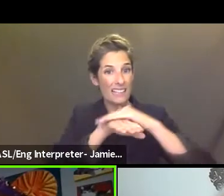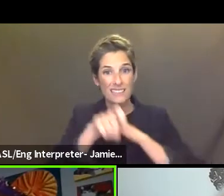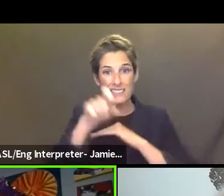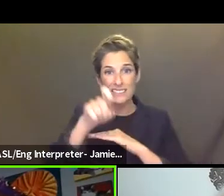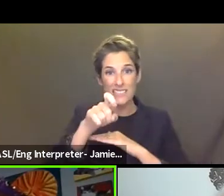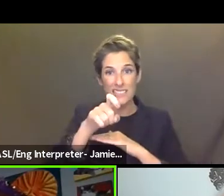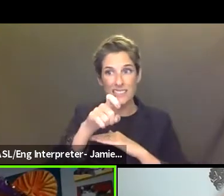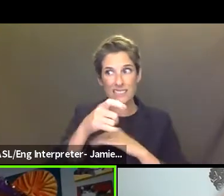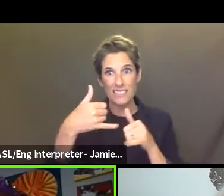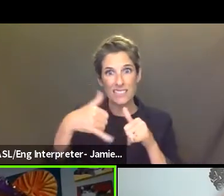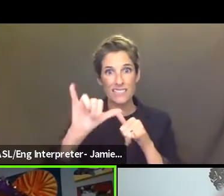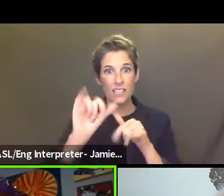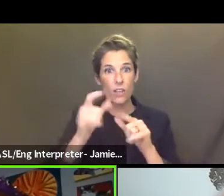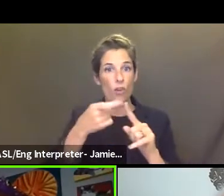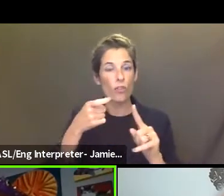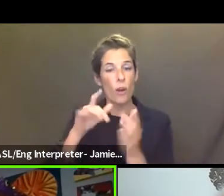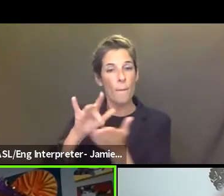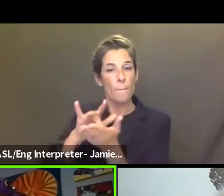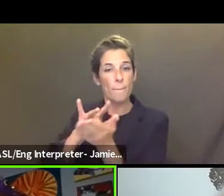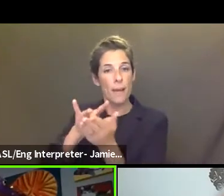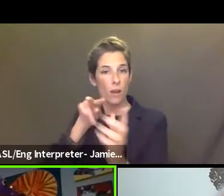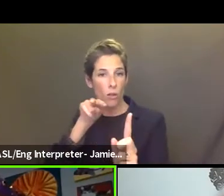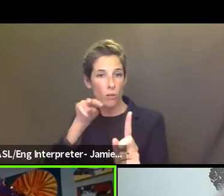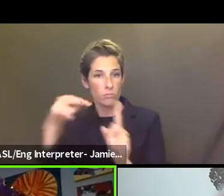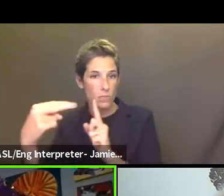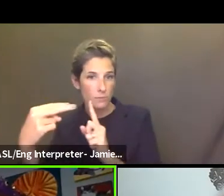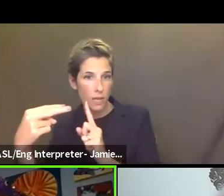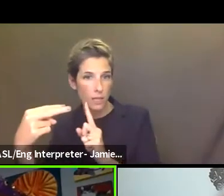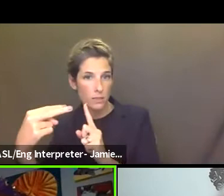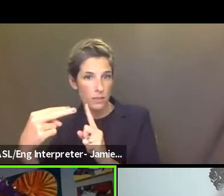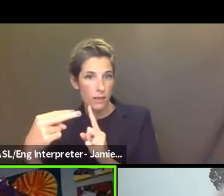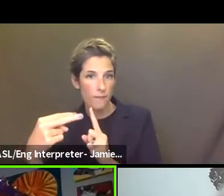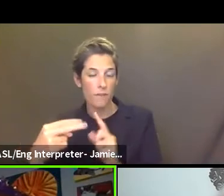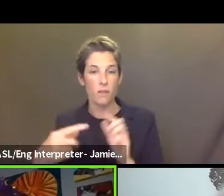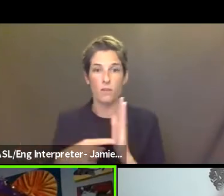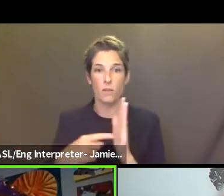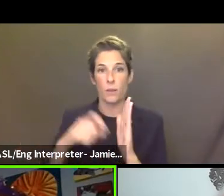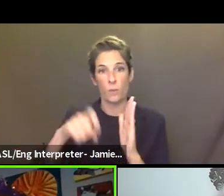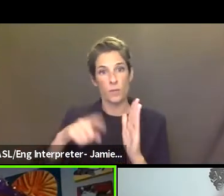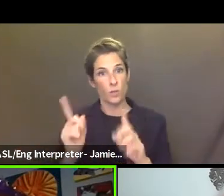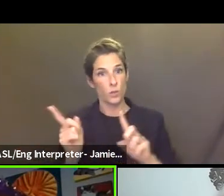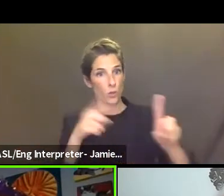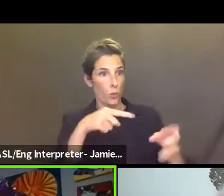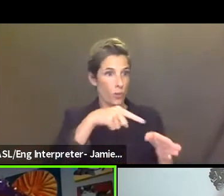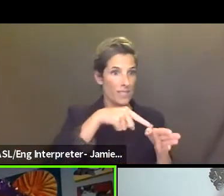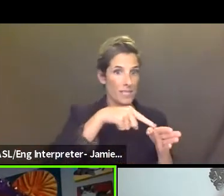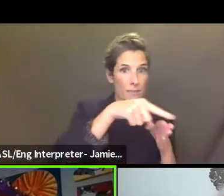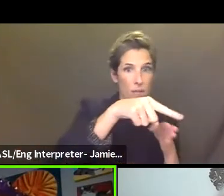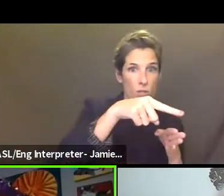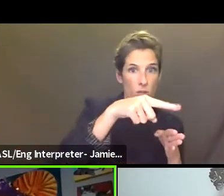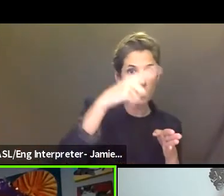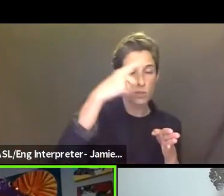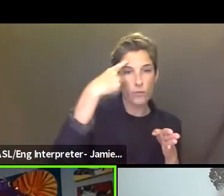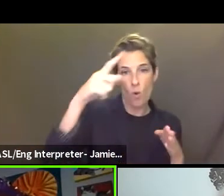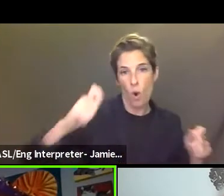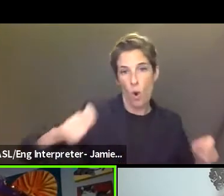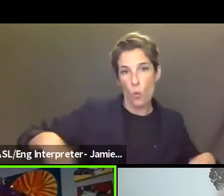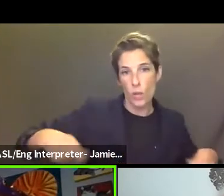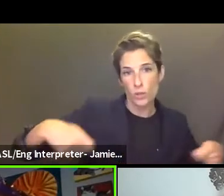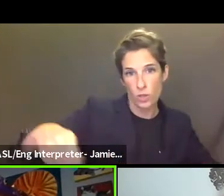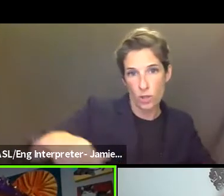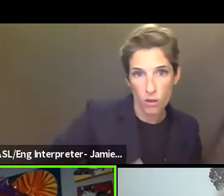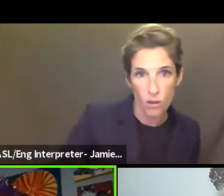to go see all kinds of different specialists to get a new wheelchair. I have to, or something.